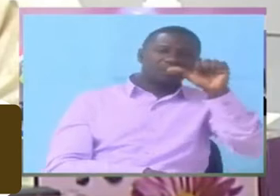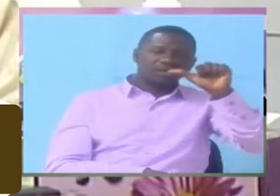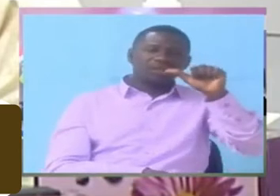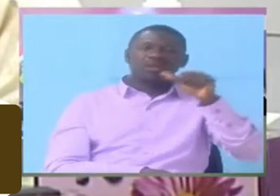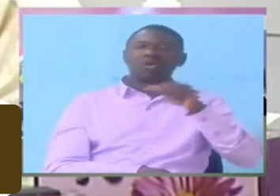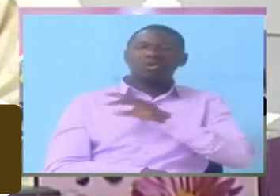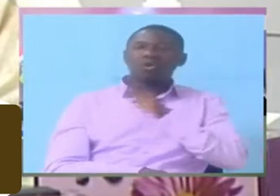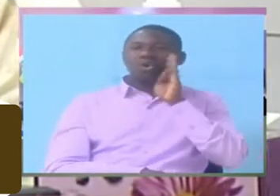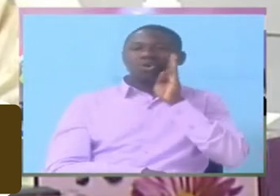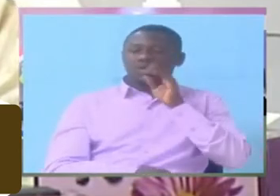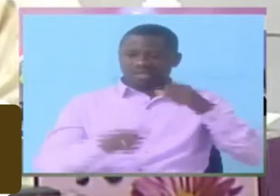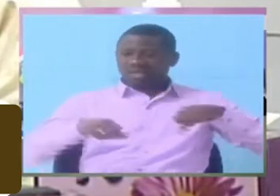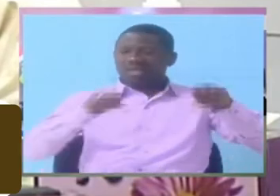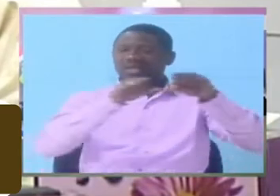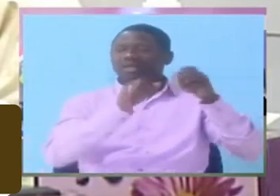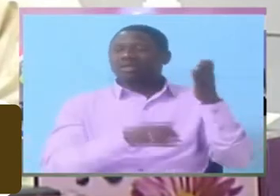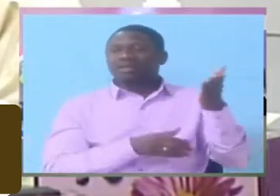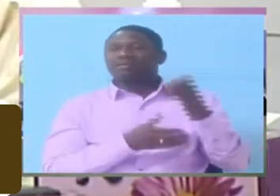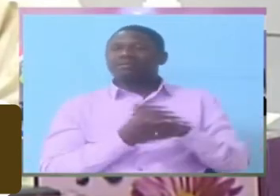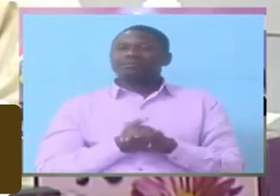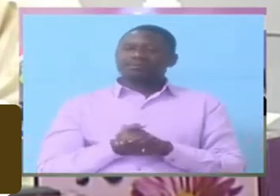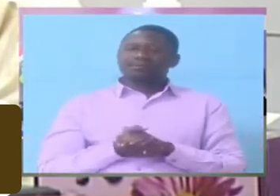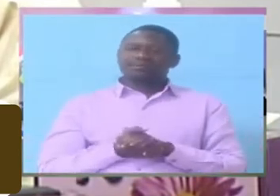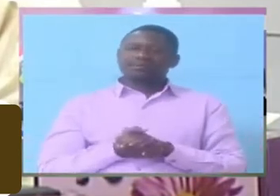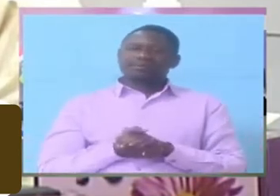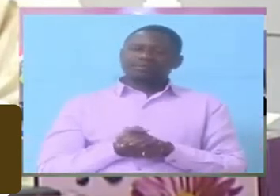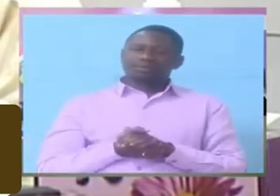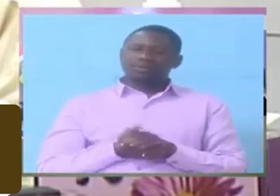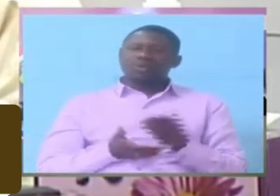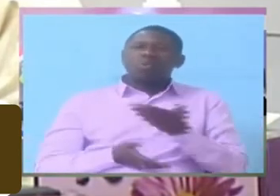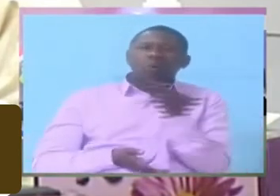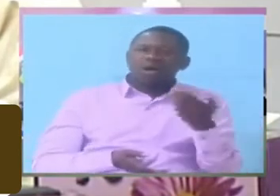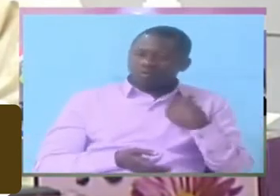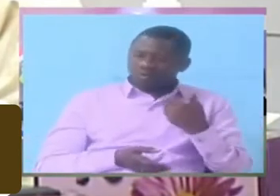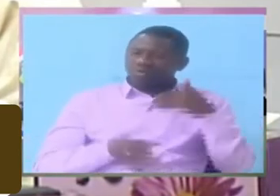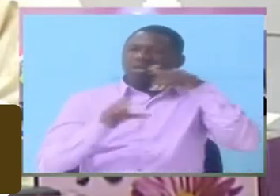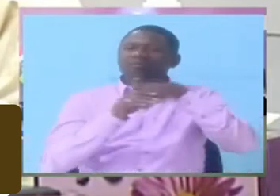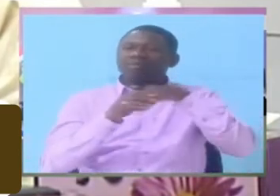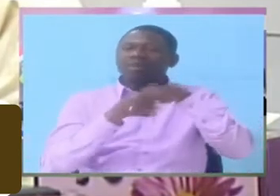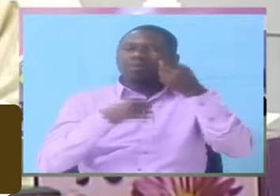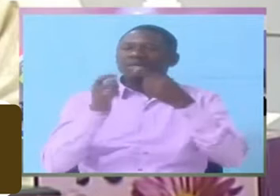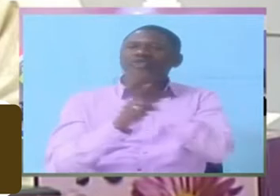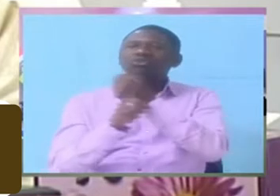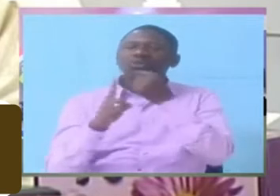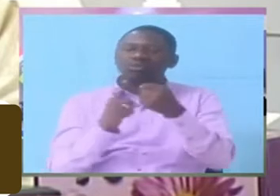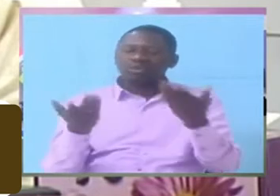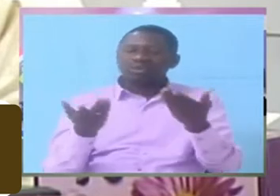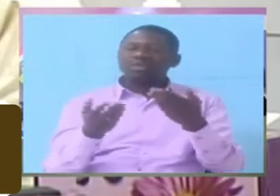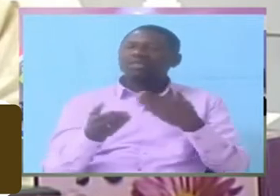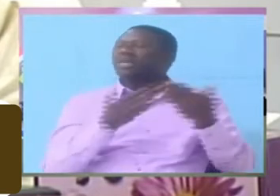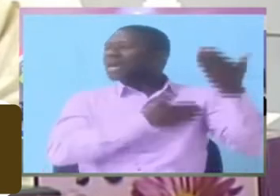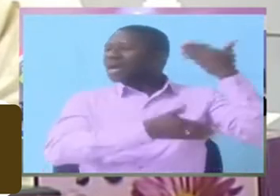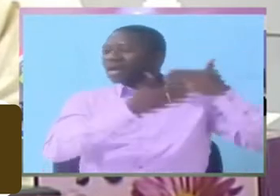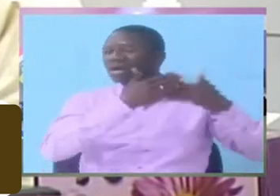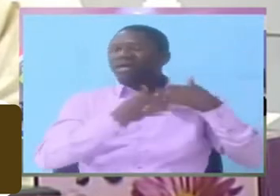to be involved in that case? Mnan lafta kan tara wo ko kono lung. I instructed the commander of the PIU then.